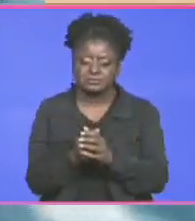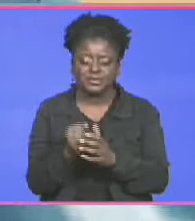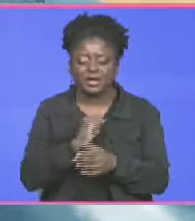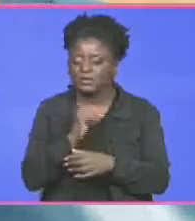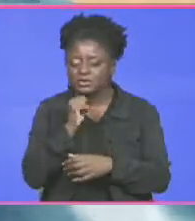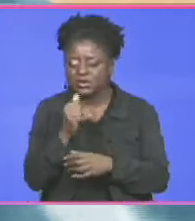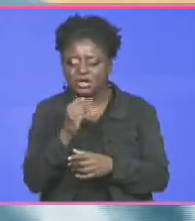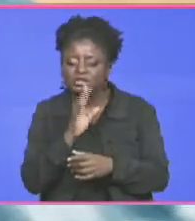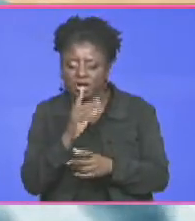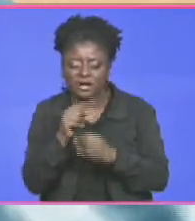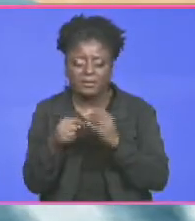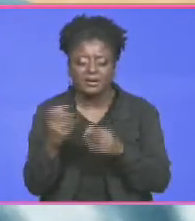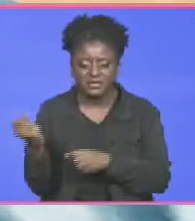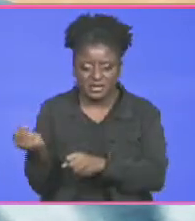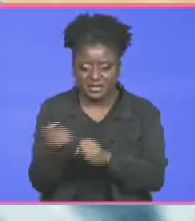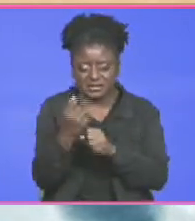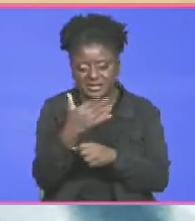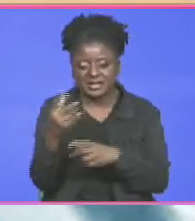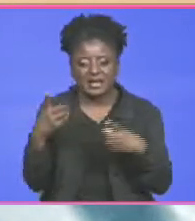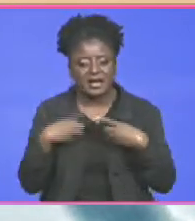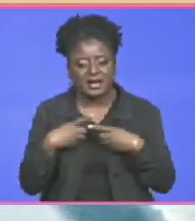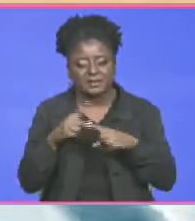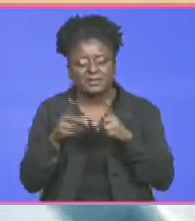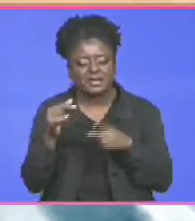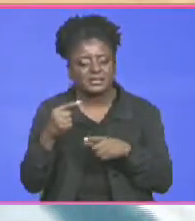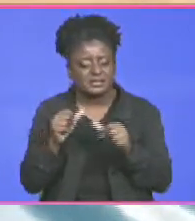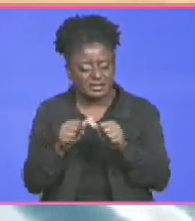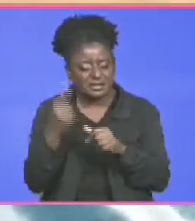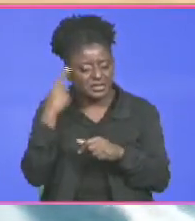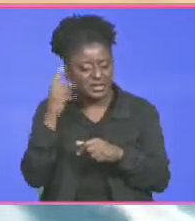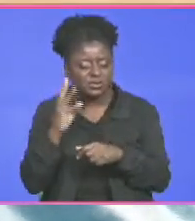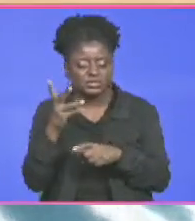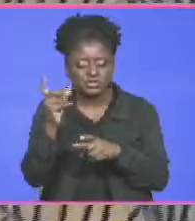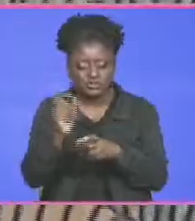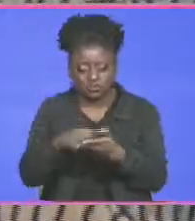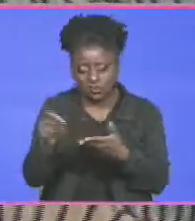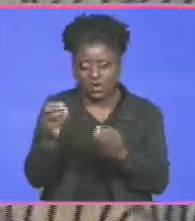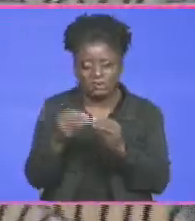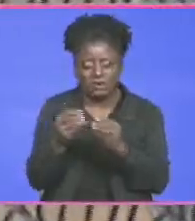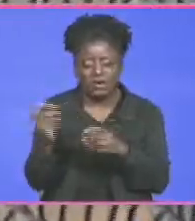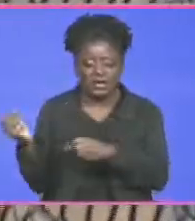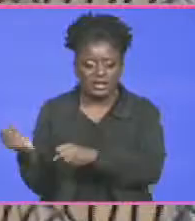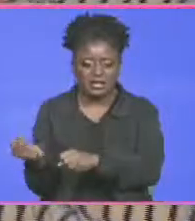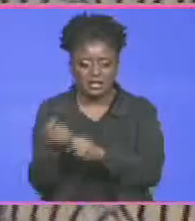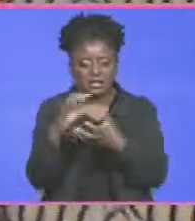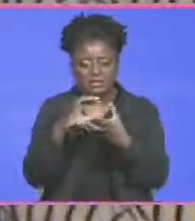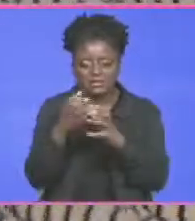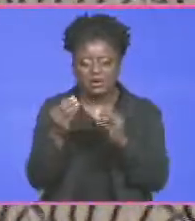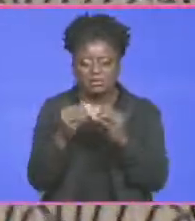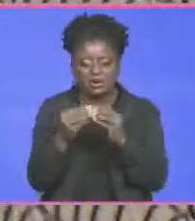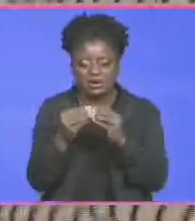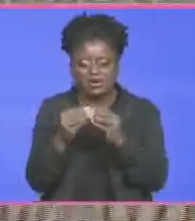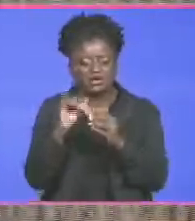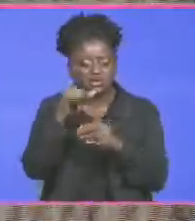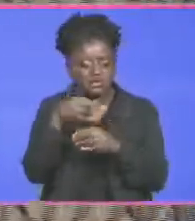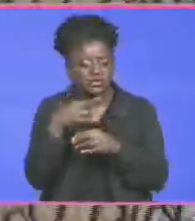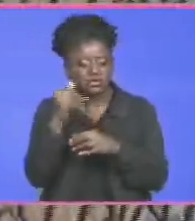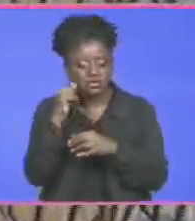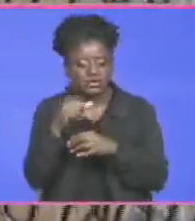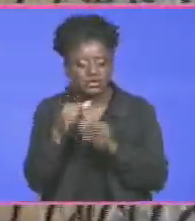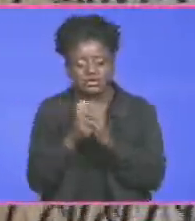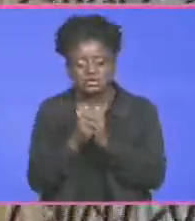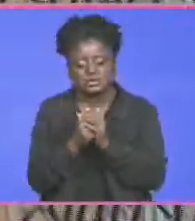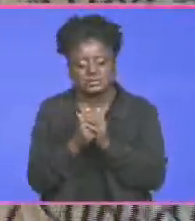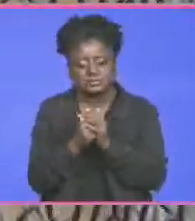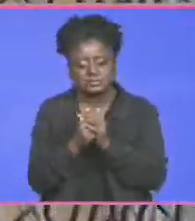run on about the hits that they had, but I still think we should have scored more runs and hit the ball more. Let's move to the Junior Girls Championship